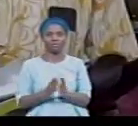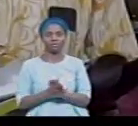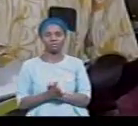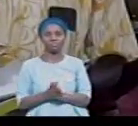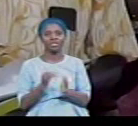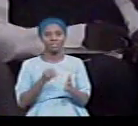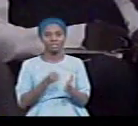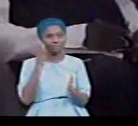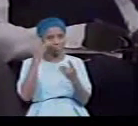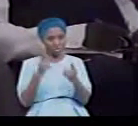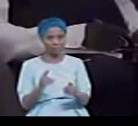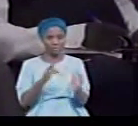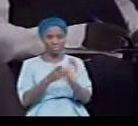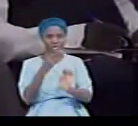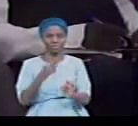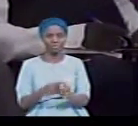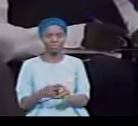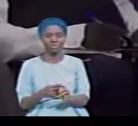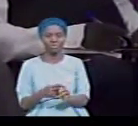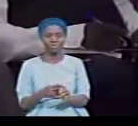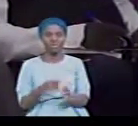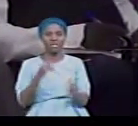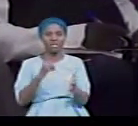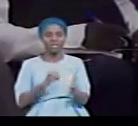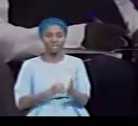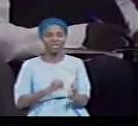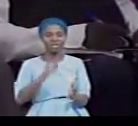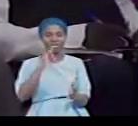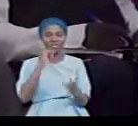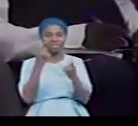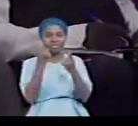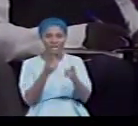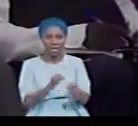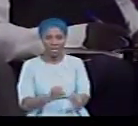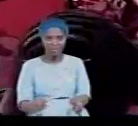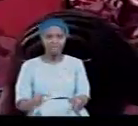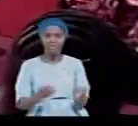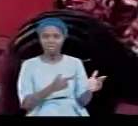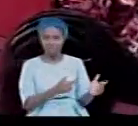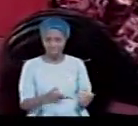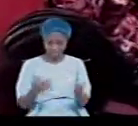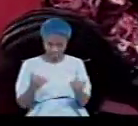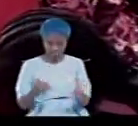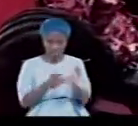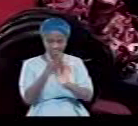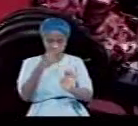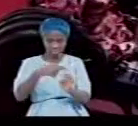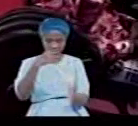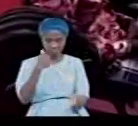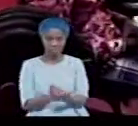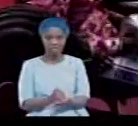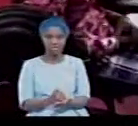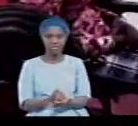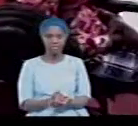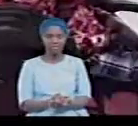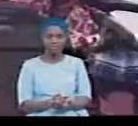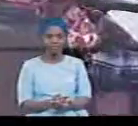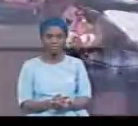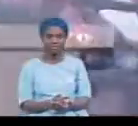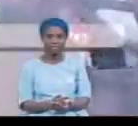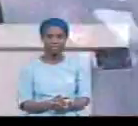happen. It is happening already. We're looking at